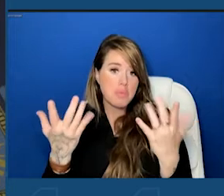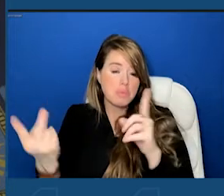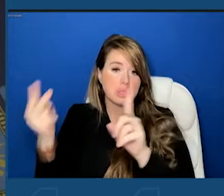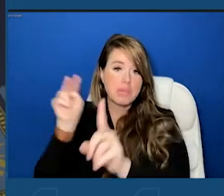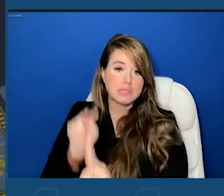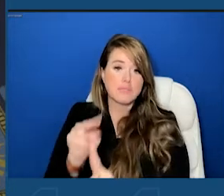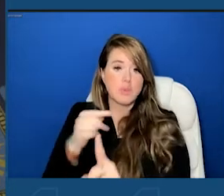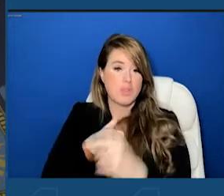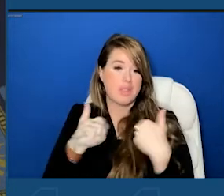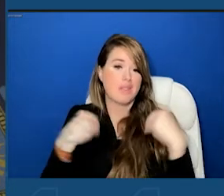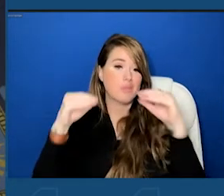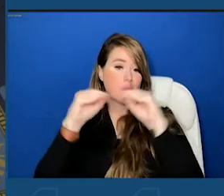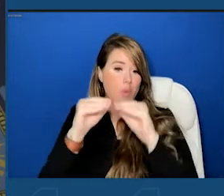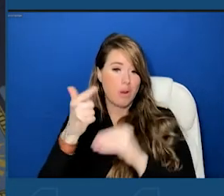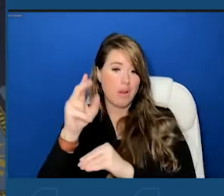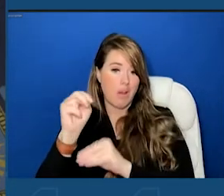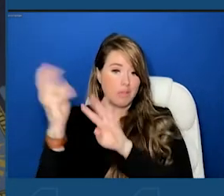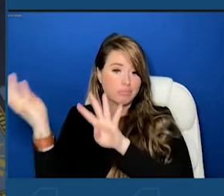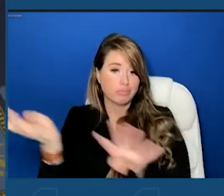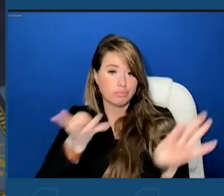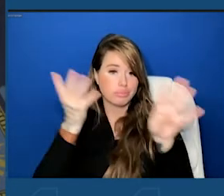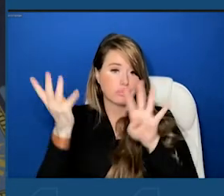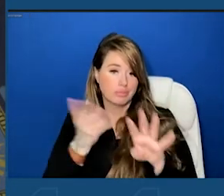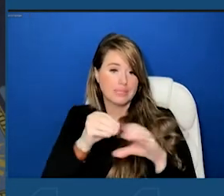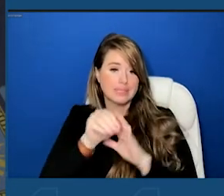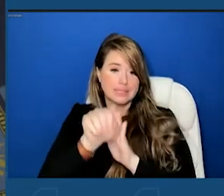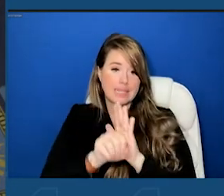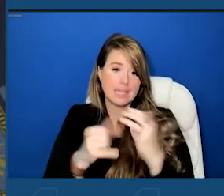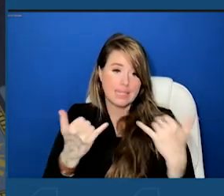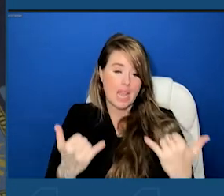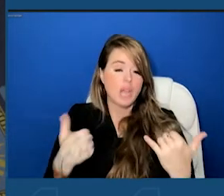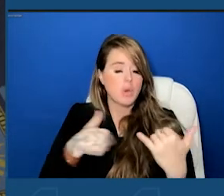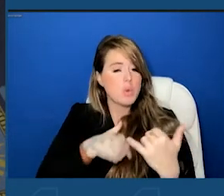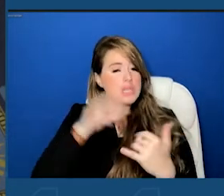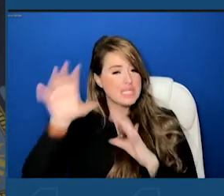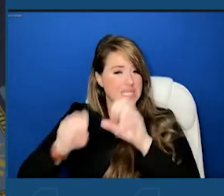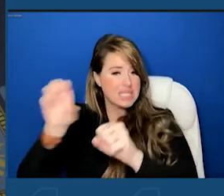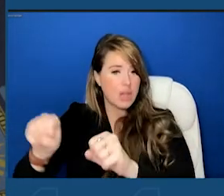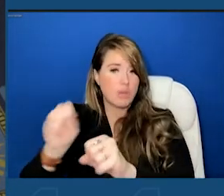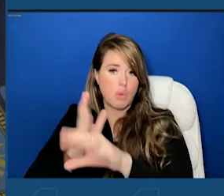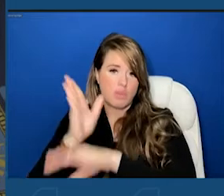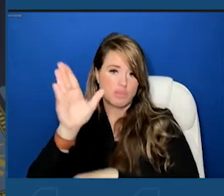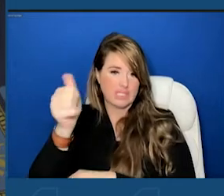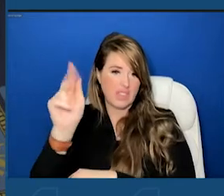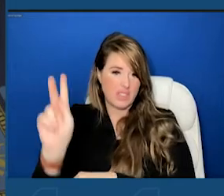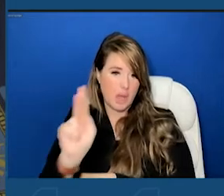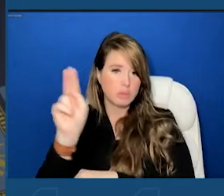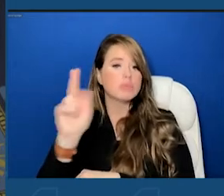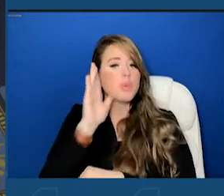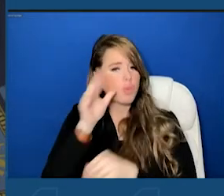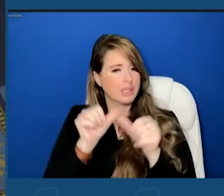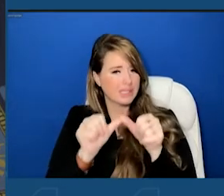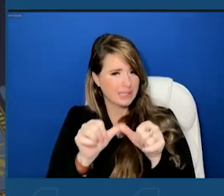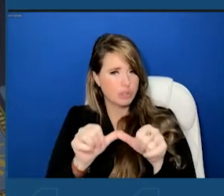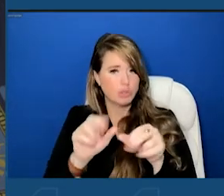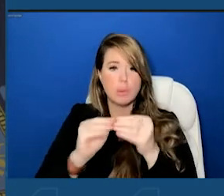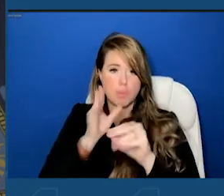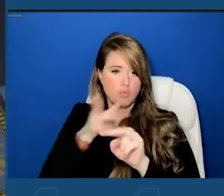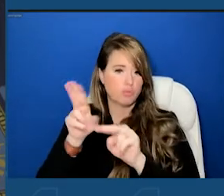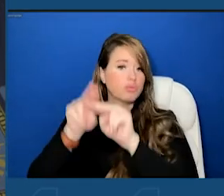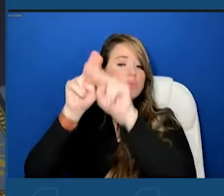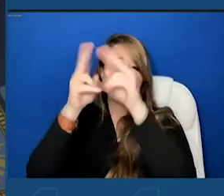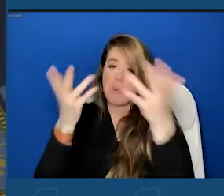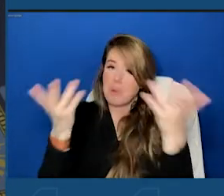more guns coming in the state. So I'm glad we've confiscated 10,000. We're going to continue. Those numbers are going to increase. Again, that could